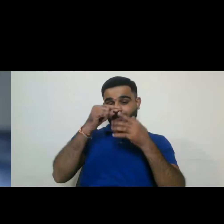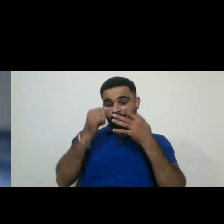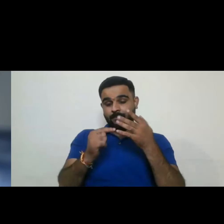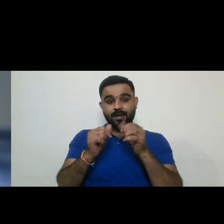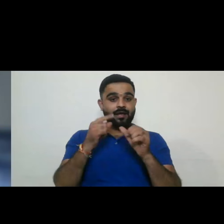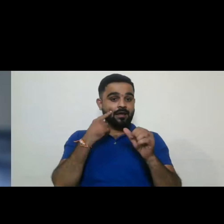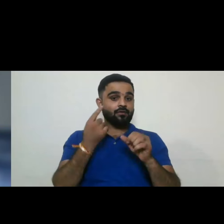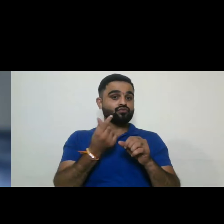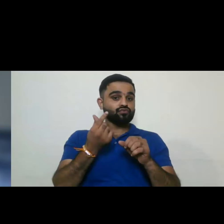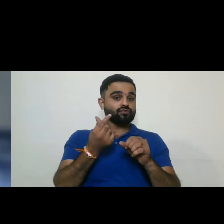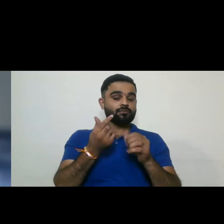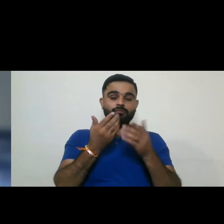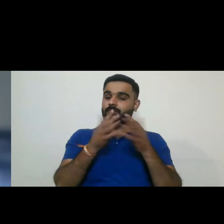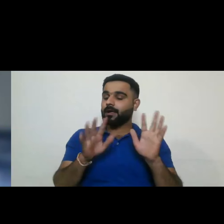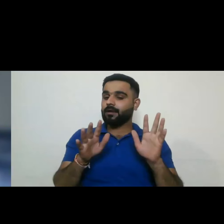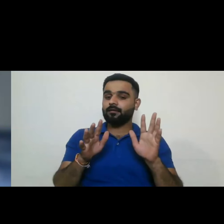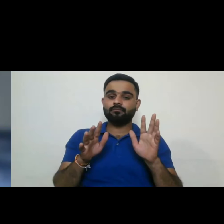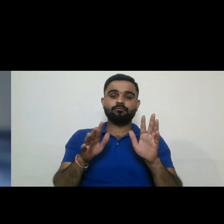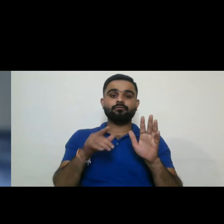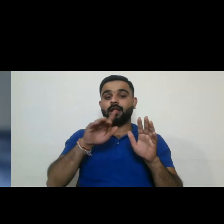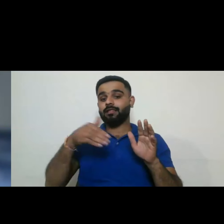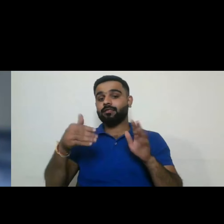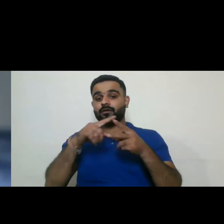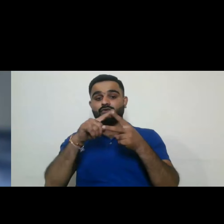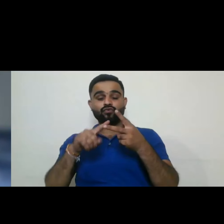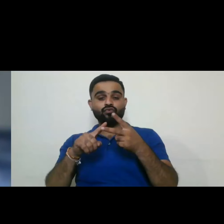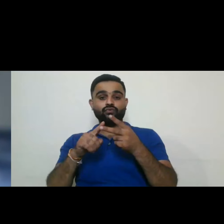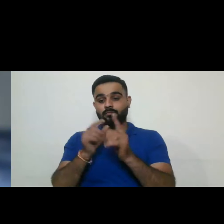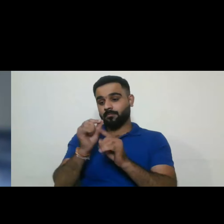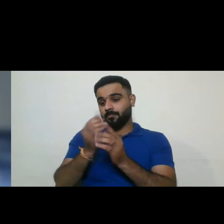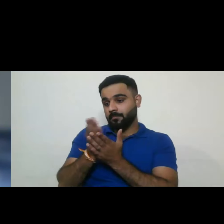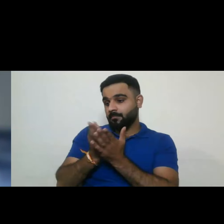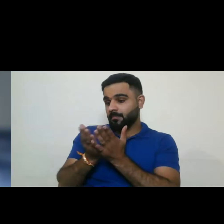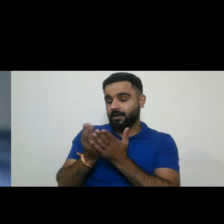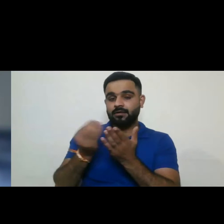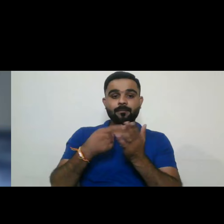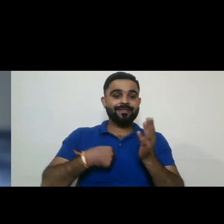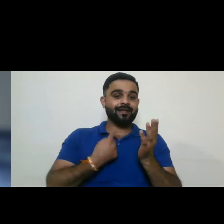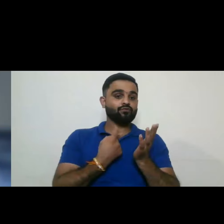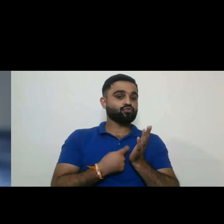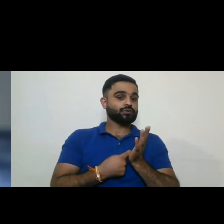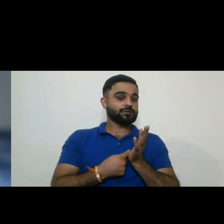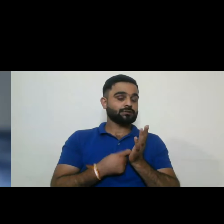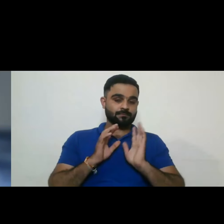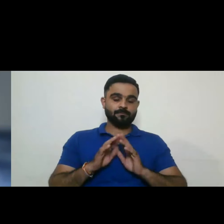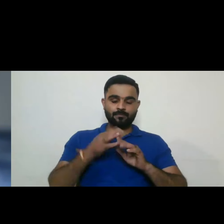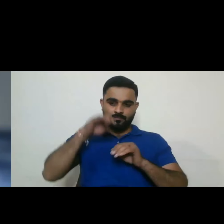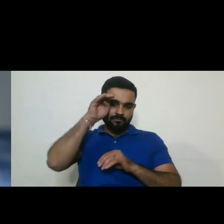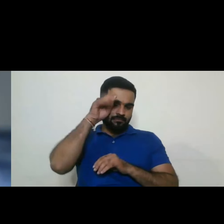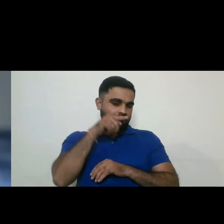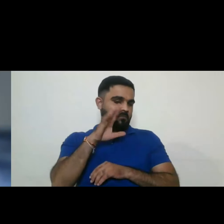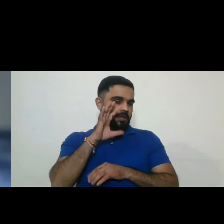being used in ELT. And the other two were pedagogy and self-regulation. However, listening was